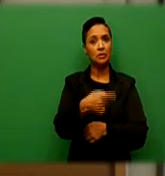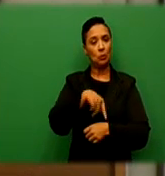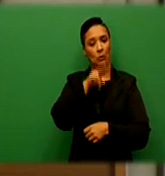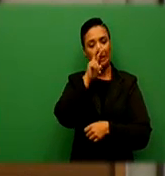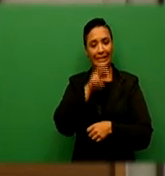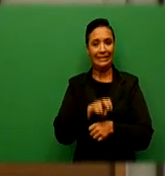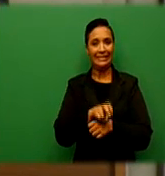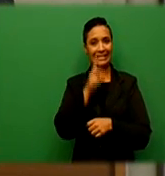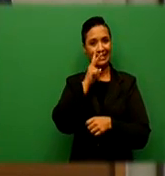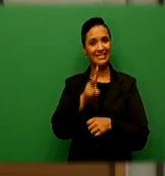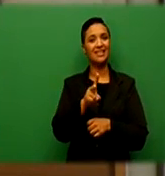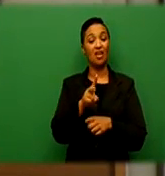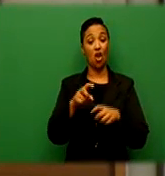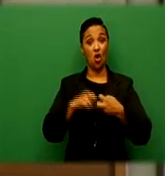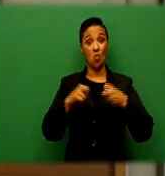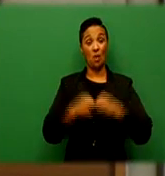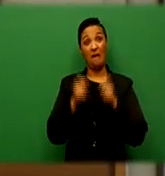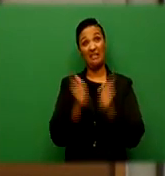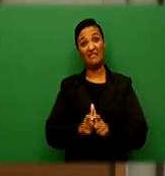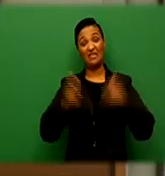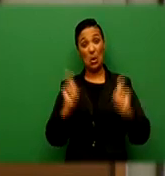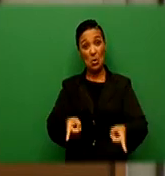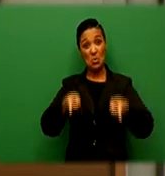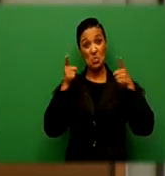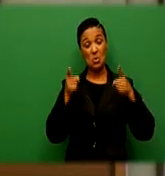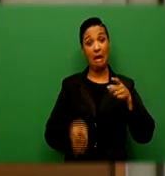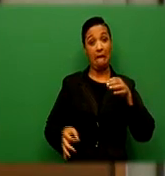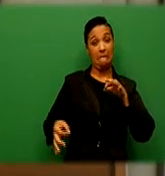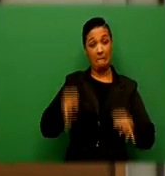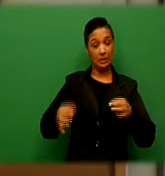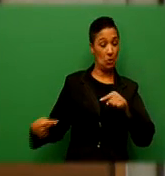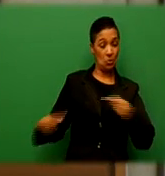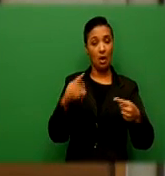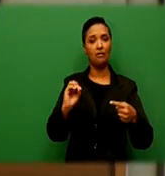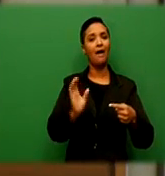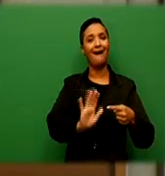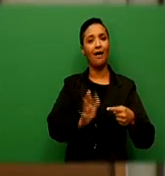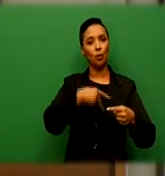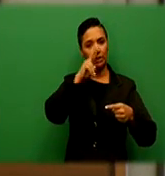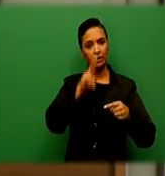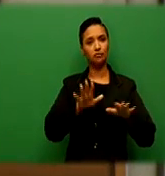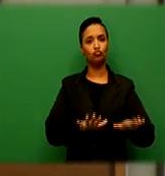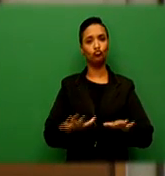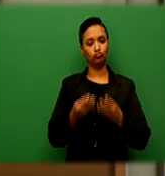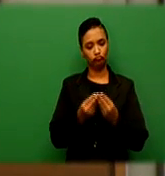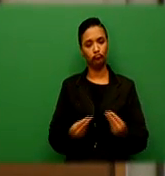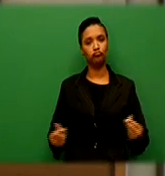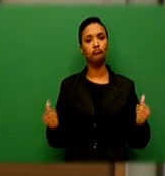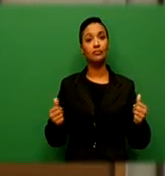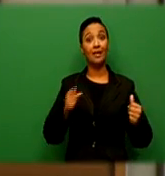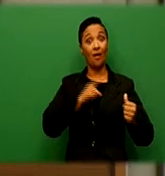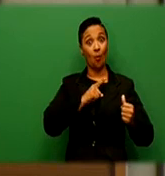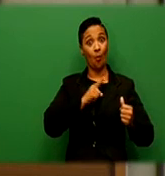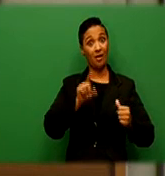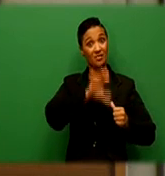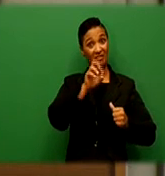favorable developments to the extent that they would be useful for the stabilization of the currency, because the volatility of the currency